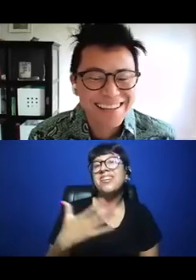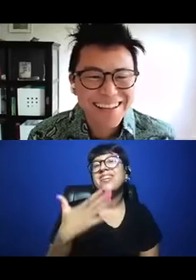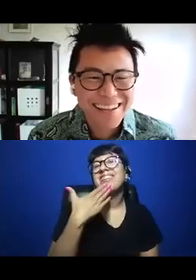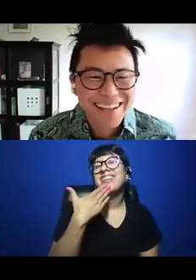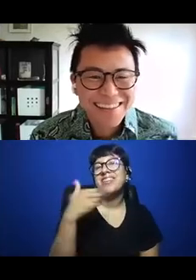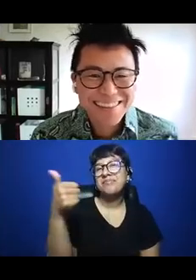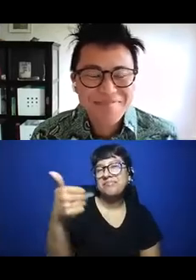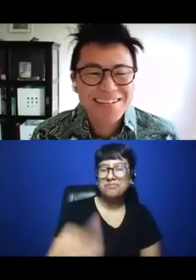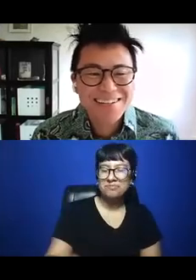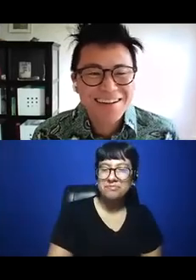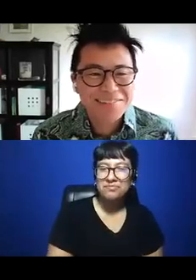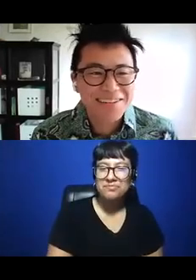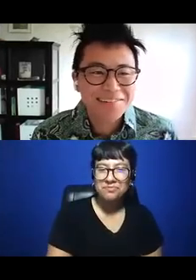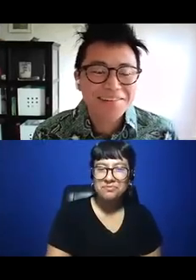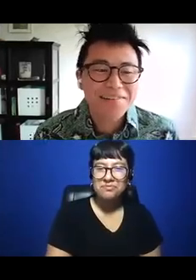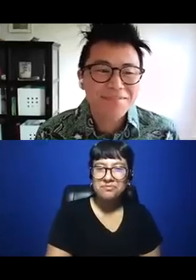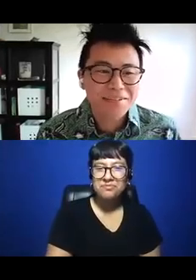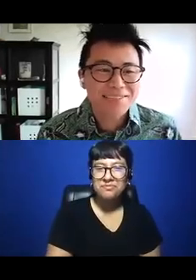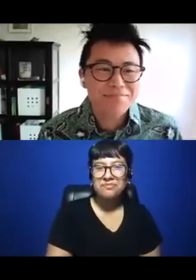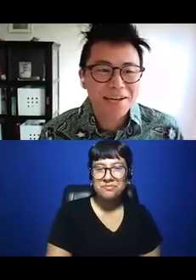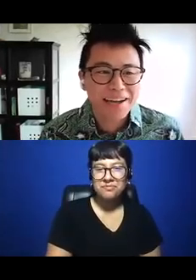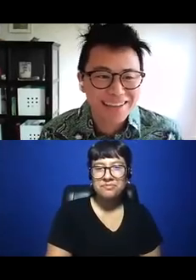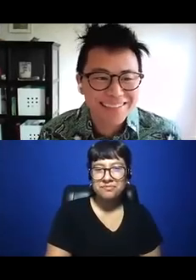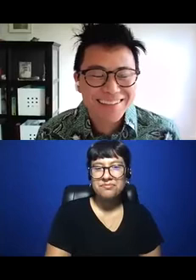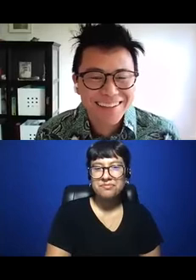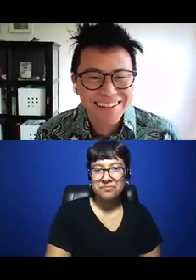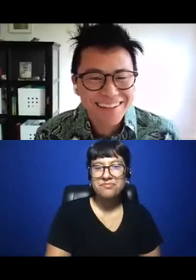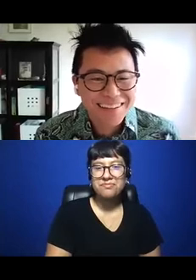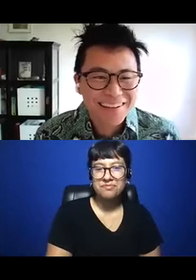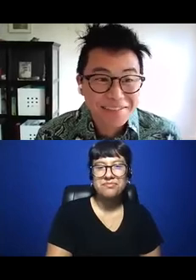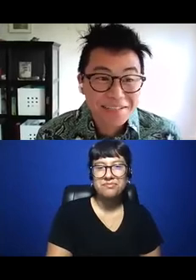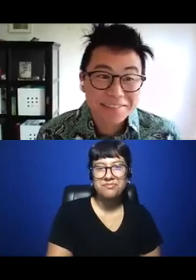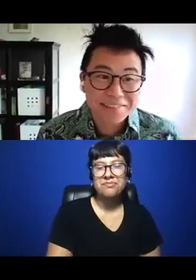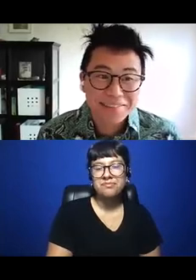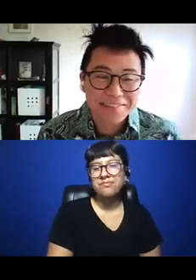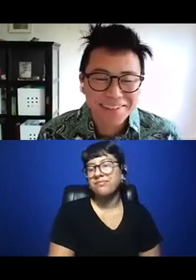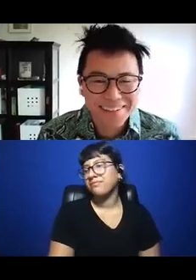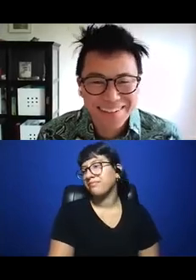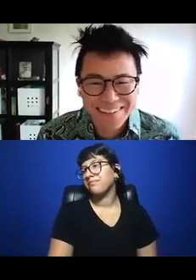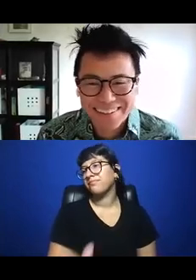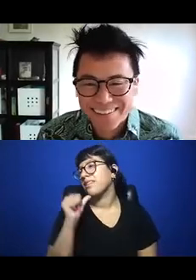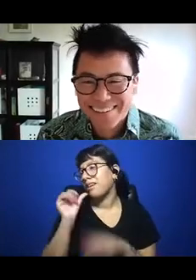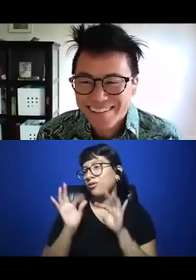Lonnie. The message that was like, you are 20 minutes behind. I was like, oh,